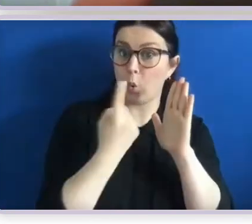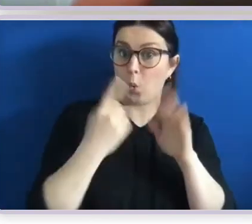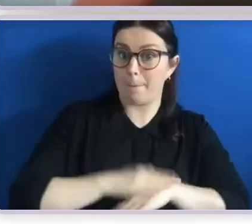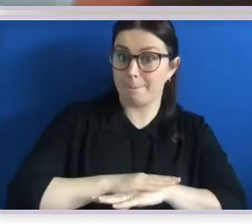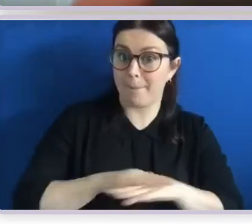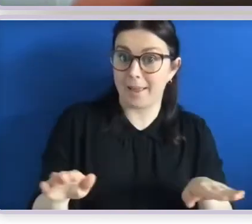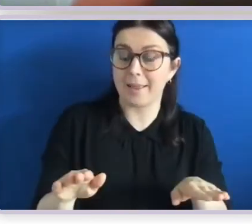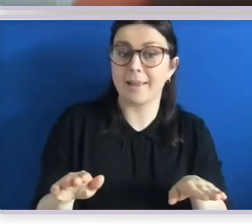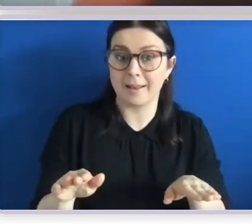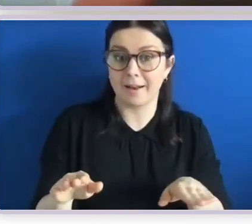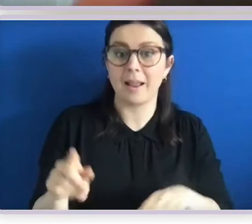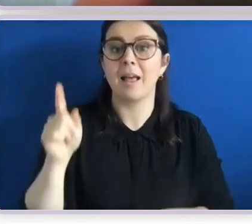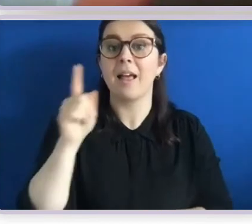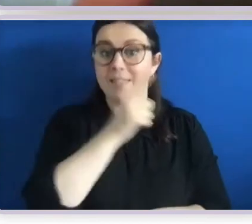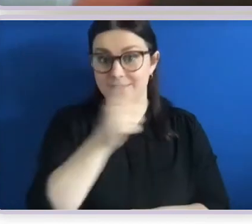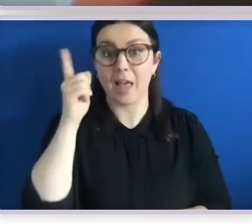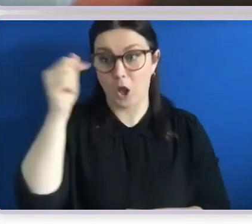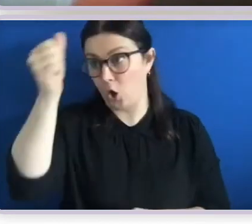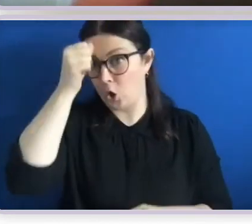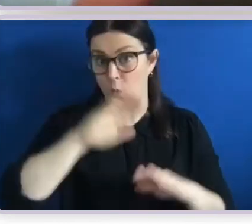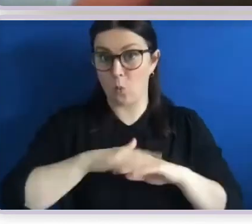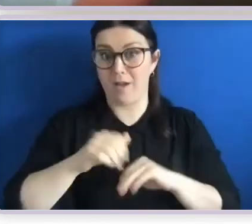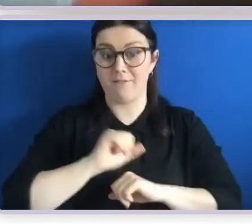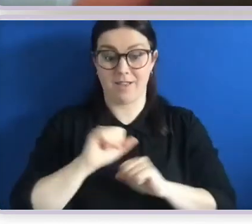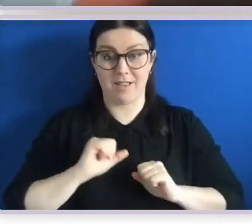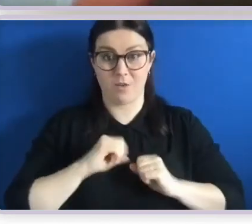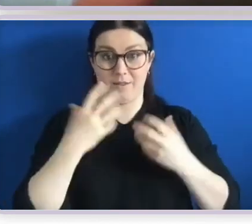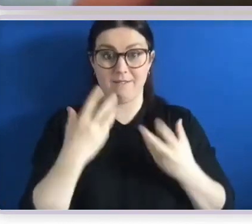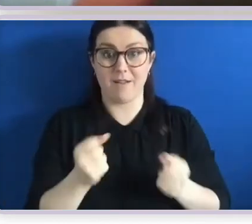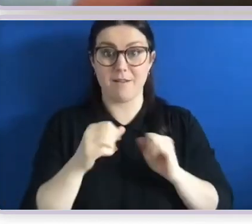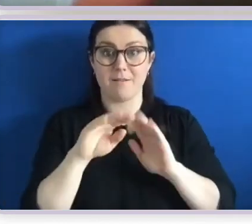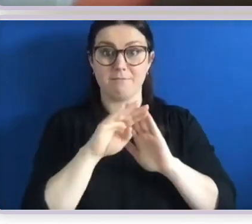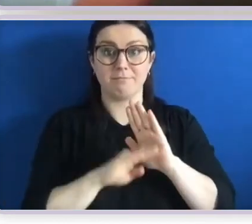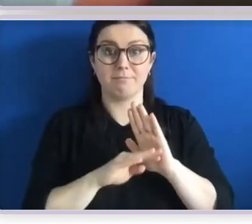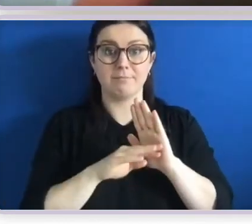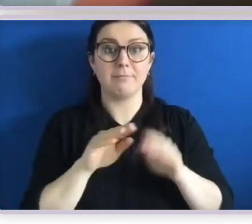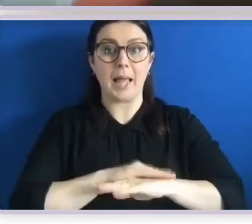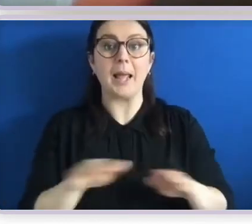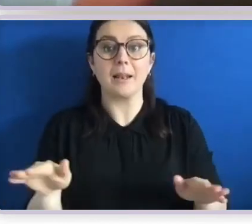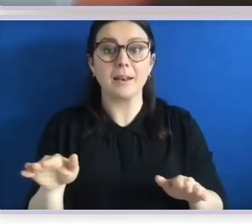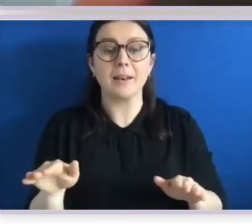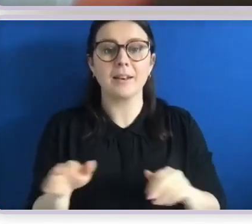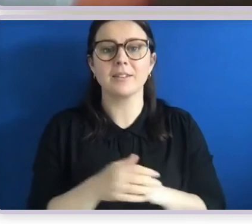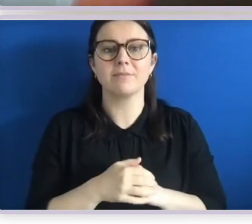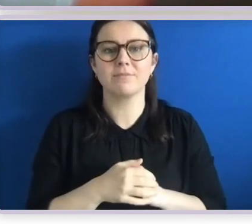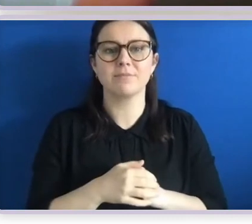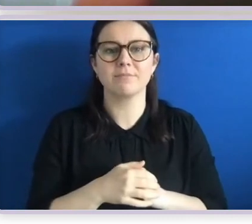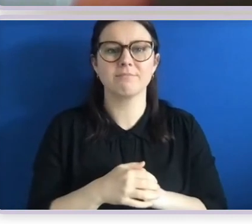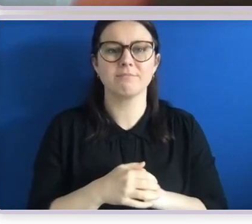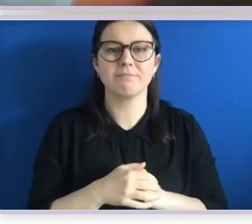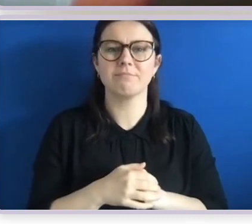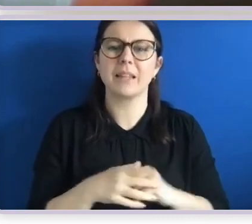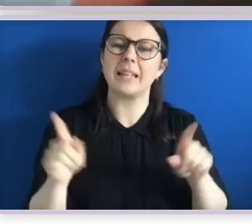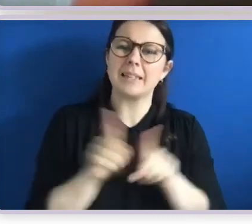bodies in other states about our ban, we hope that just like we take on board what other